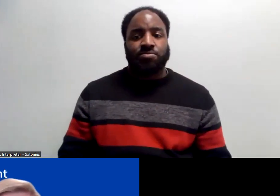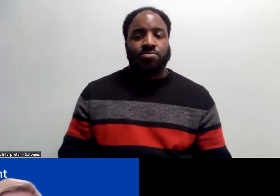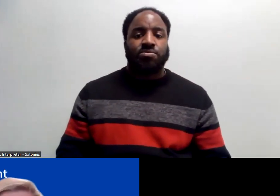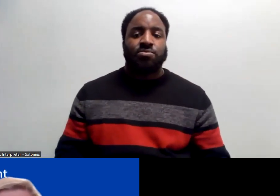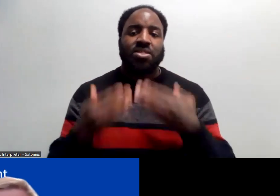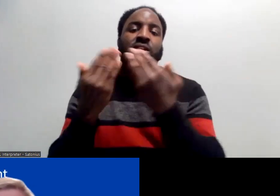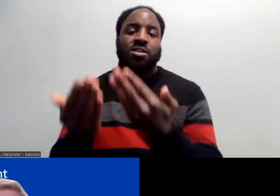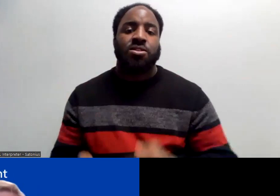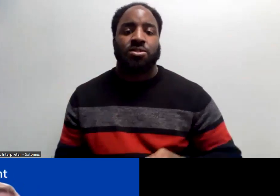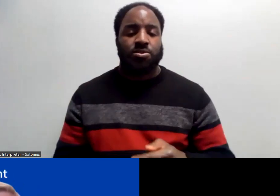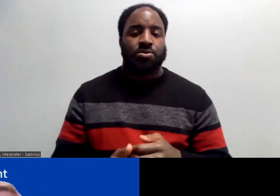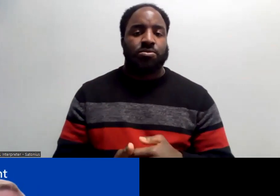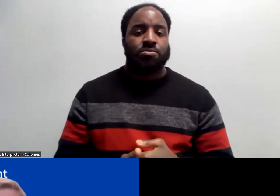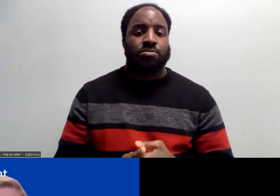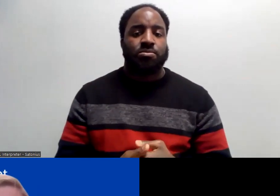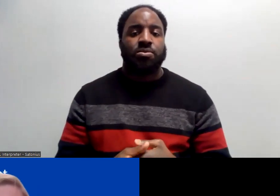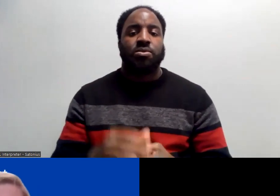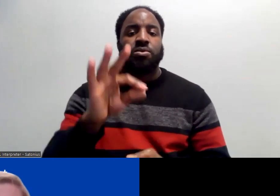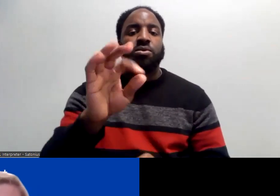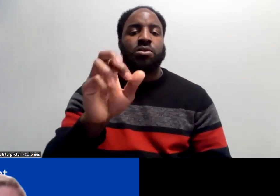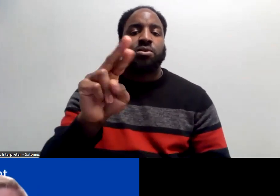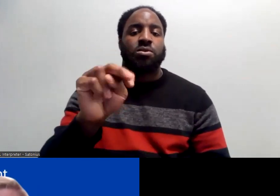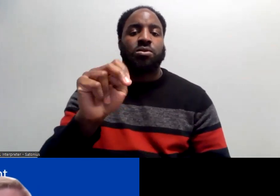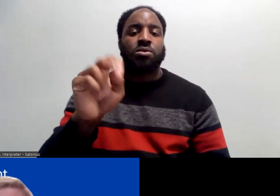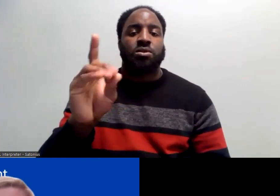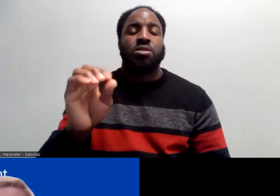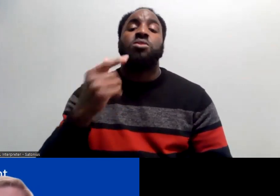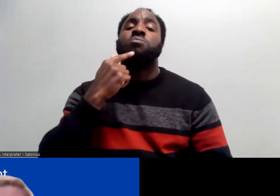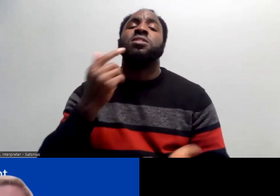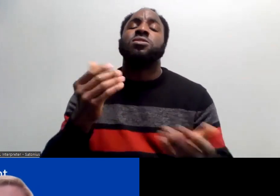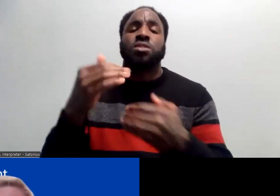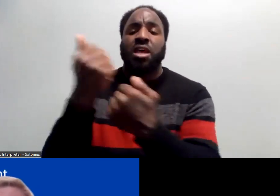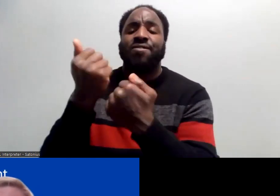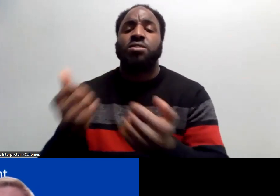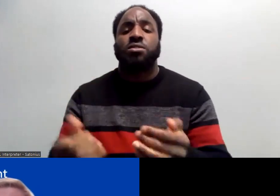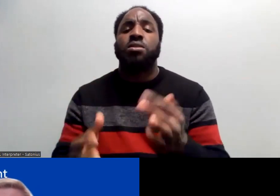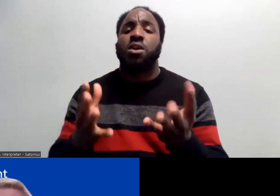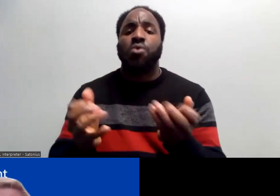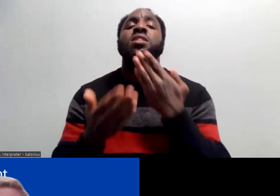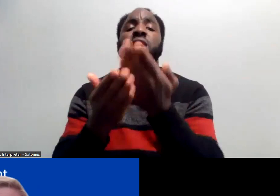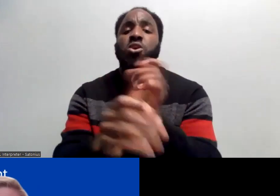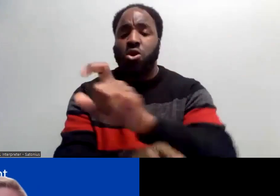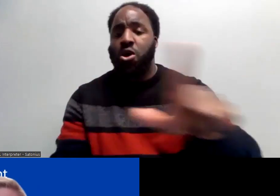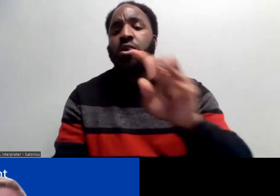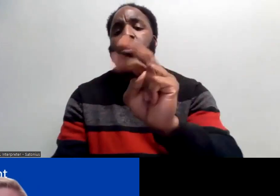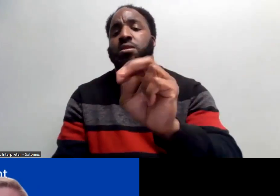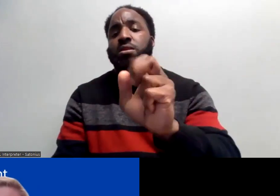Thank you. And Fernando mentioned advocacy. I wanted to note, thank you all. Nancy, I wanted to thank you for AARP's